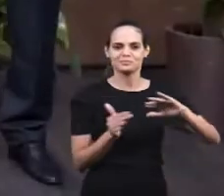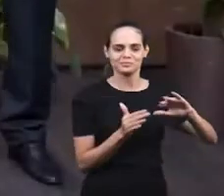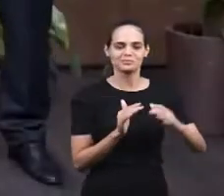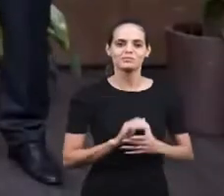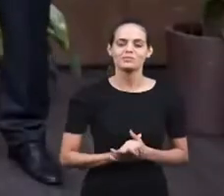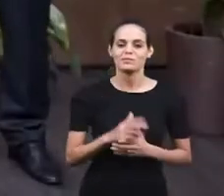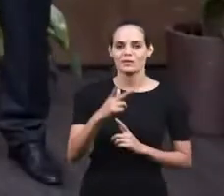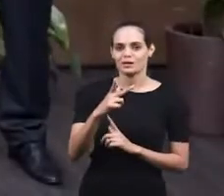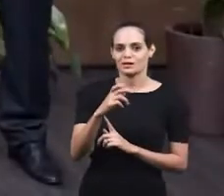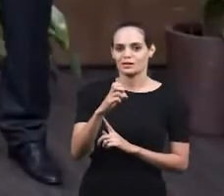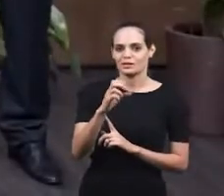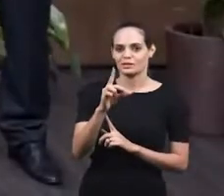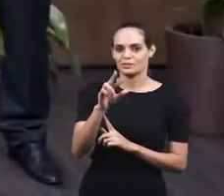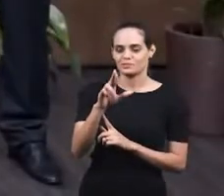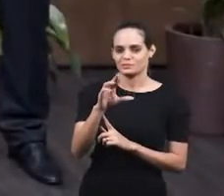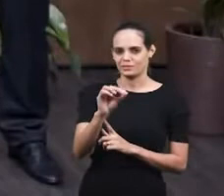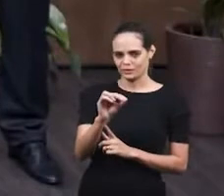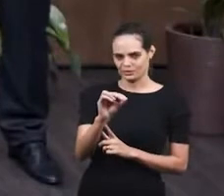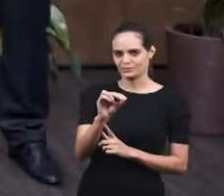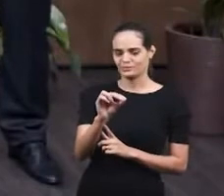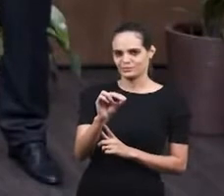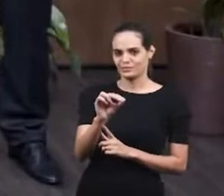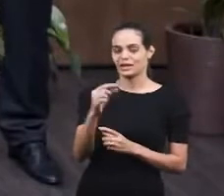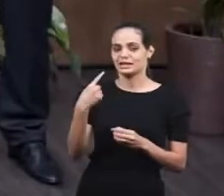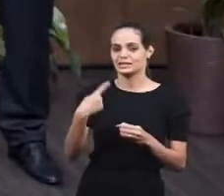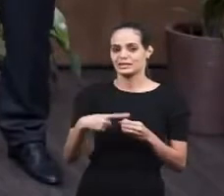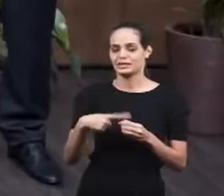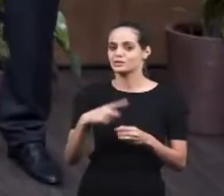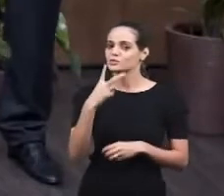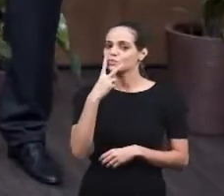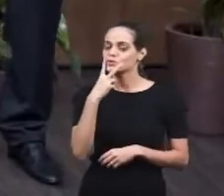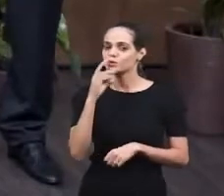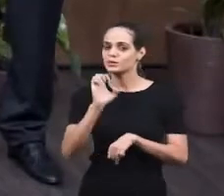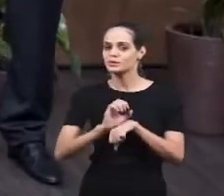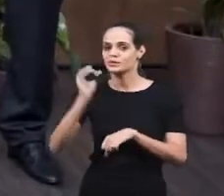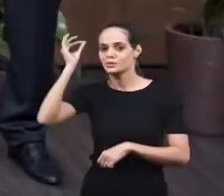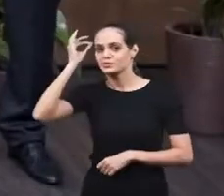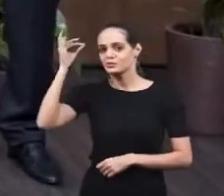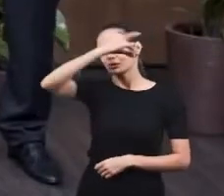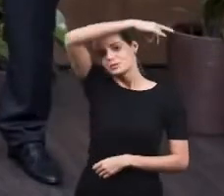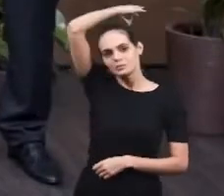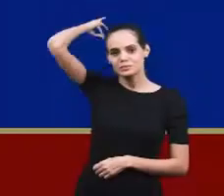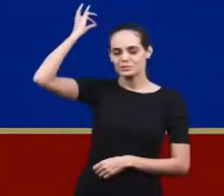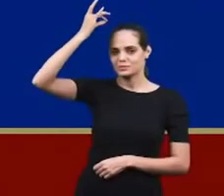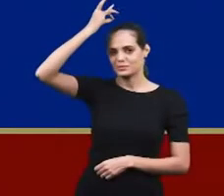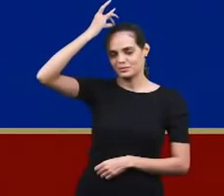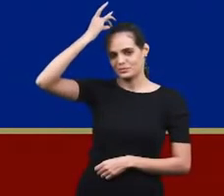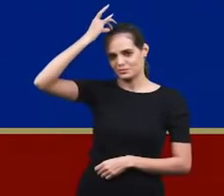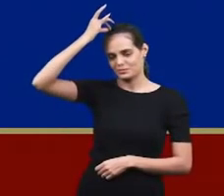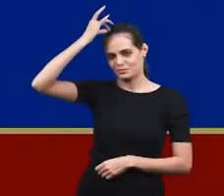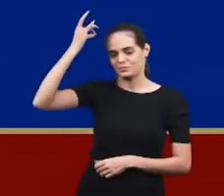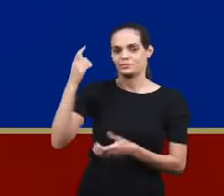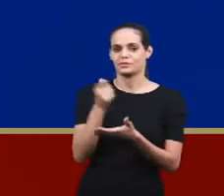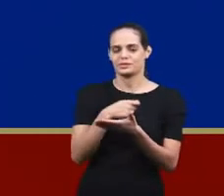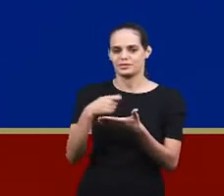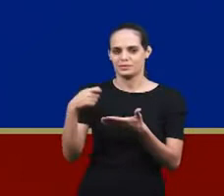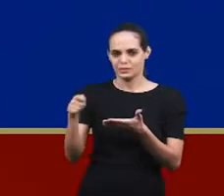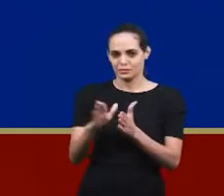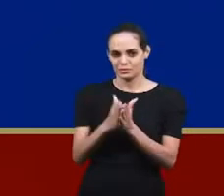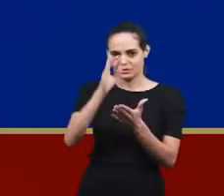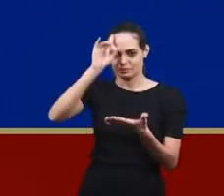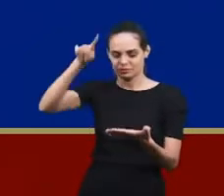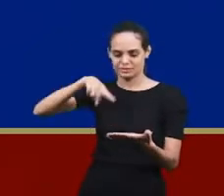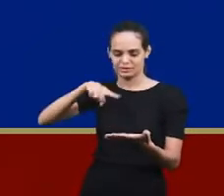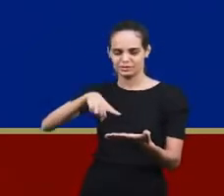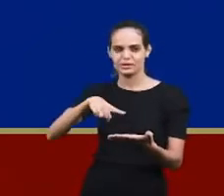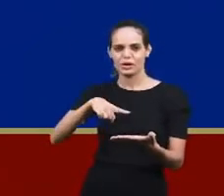God. Pedro Souza from Vitoria, Espírito Santo State, he writes, "The Word of